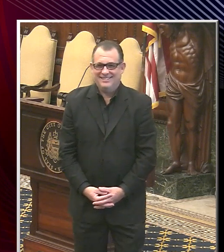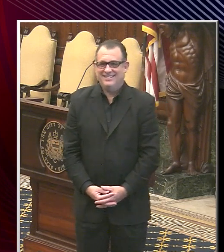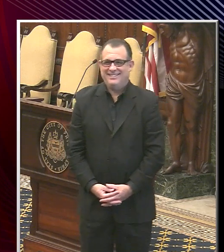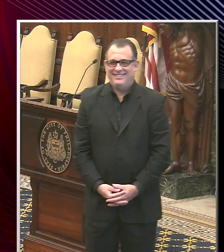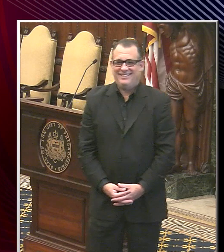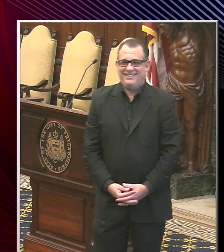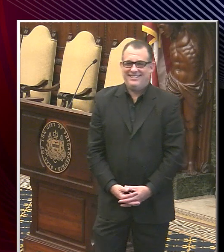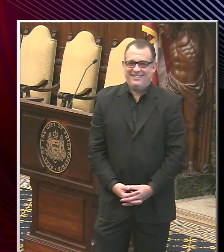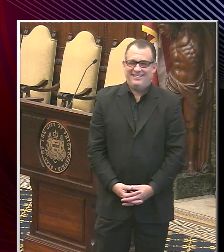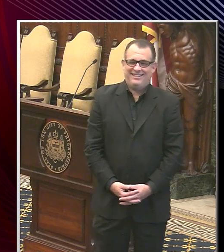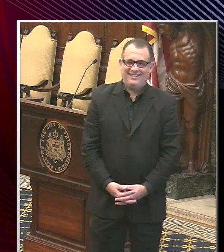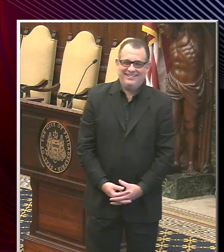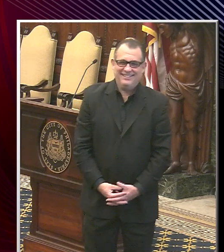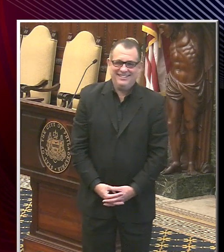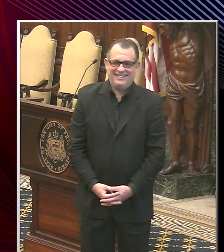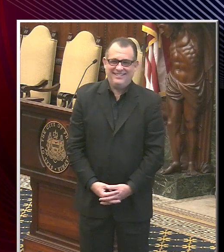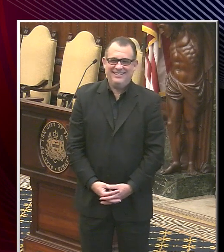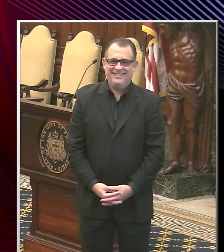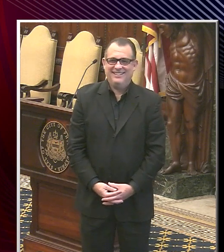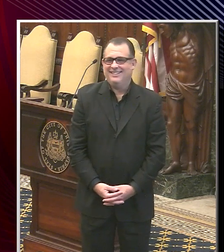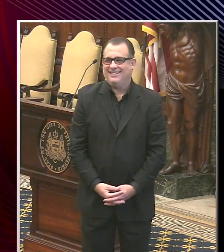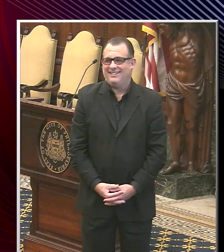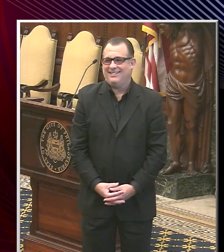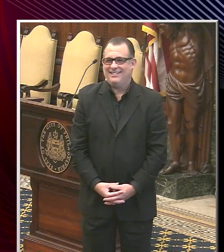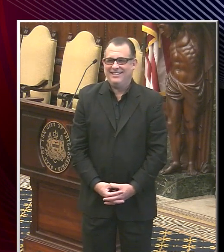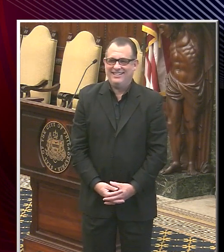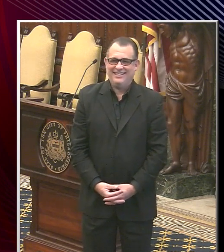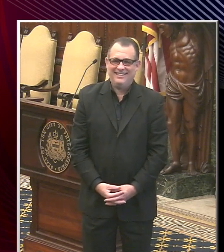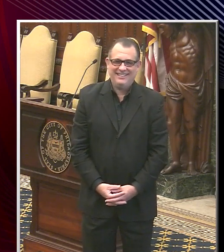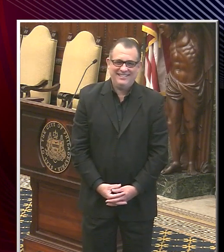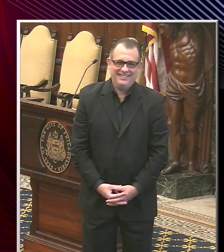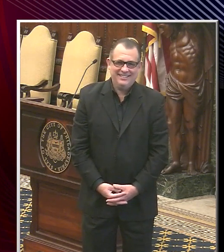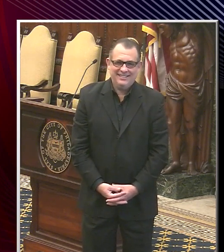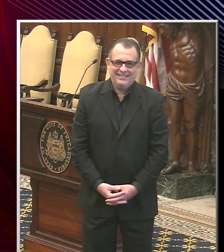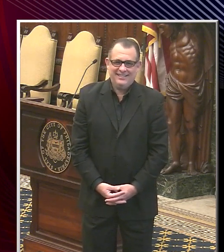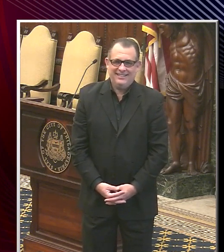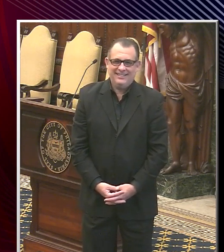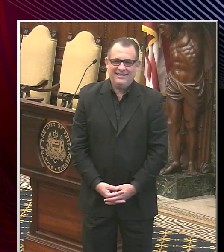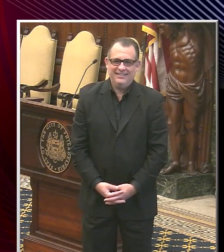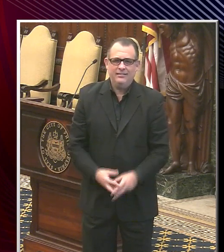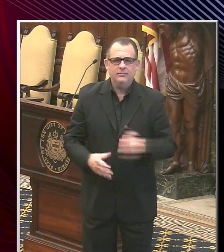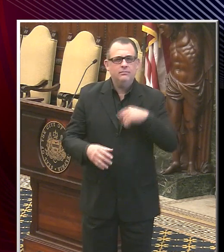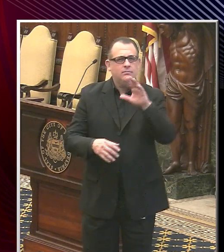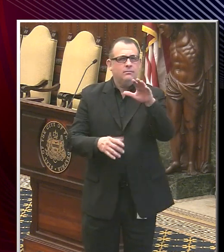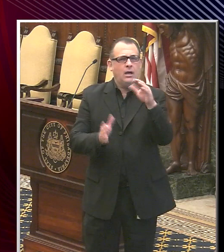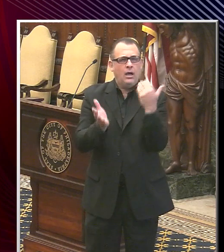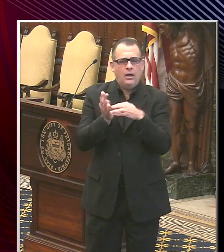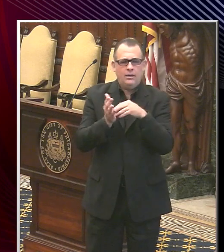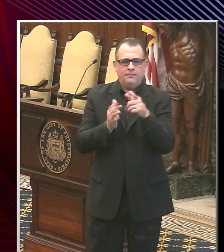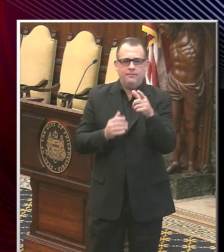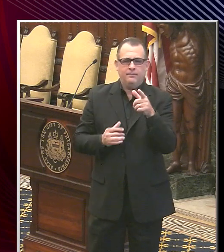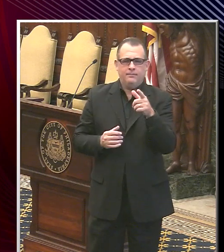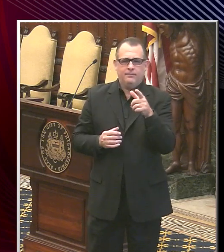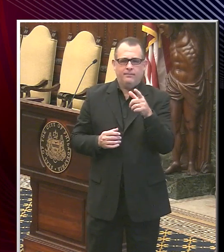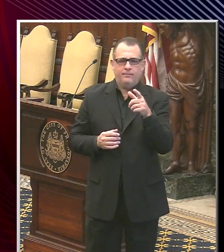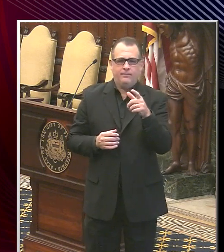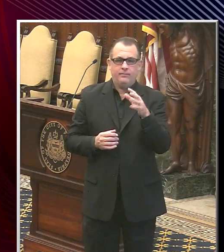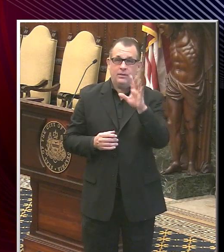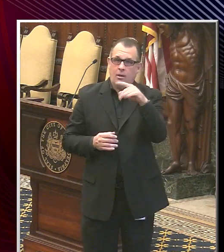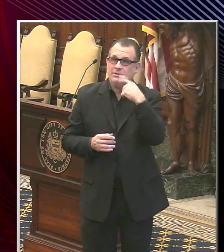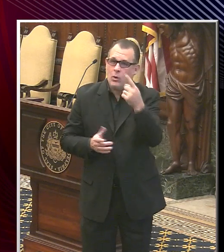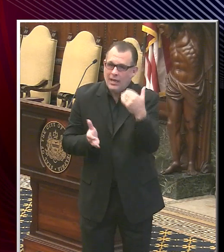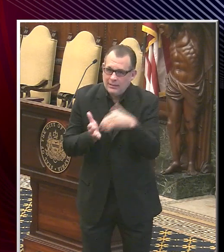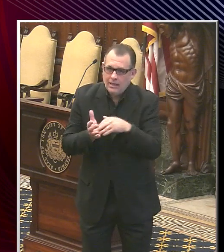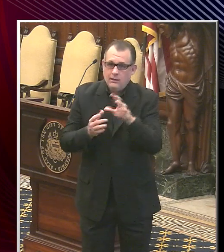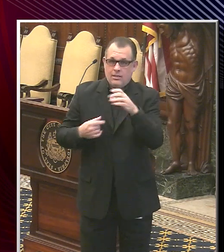de quedarse en casa o también aplicaría. I would like to just once again have this for our Spanish-speaking audience, both the mayor